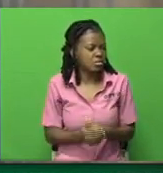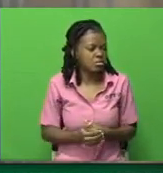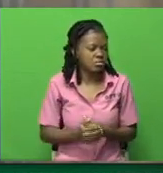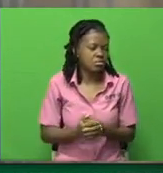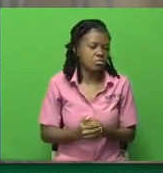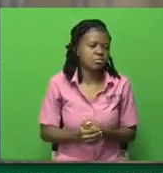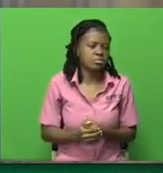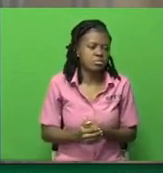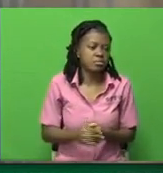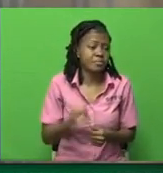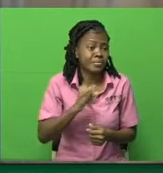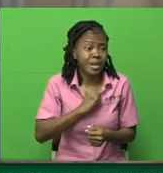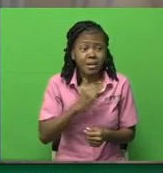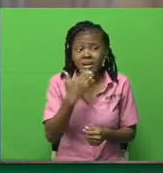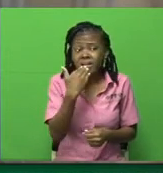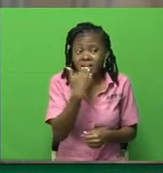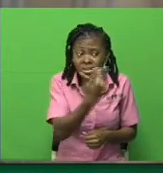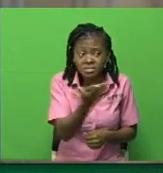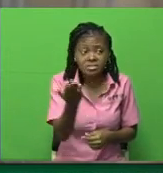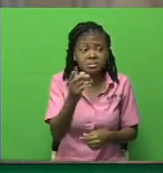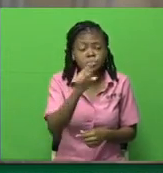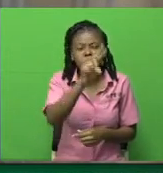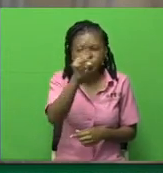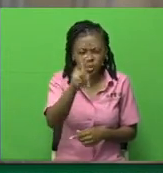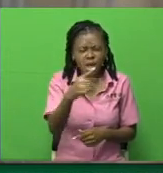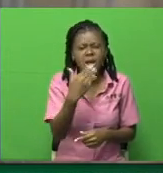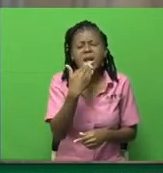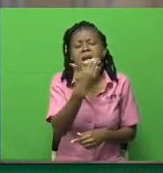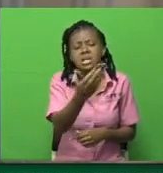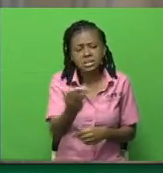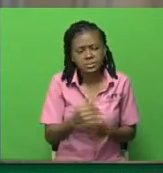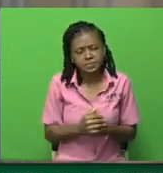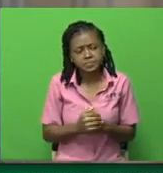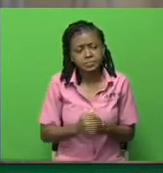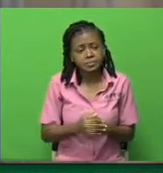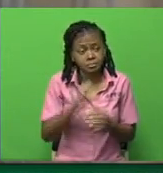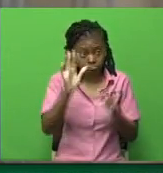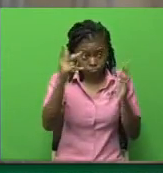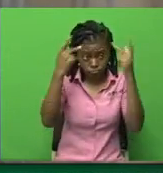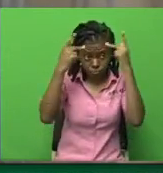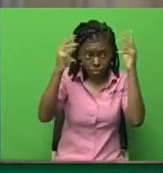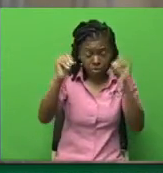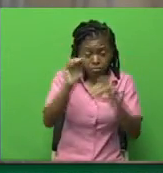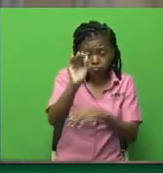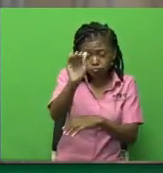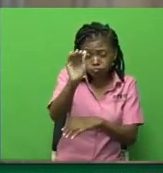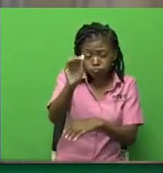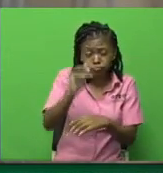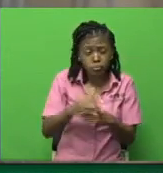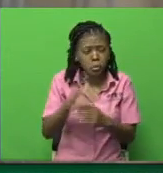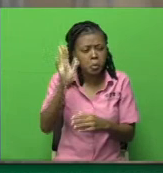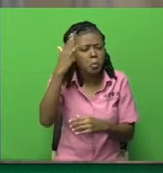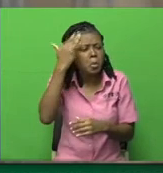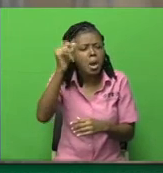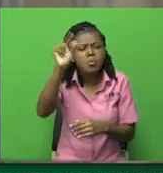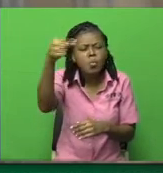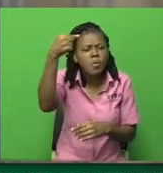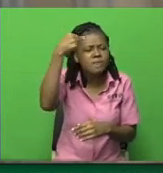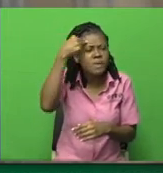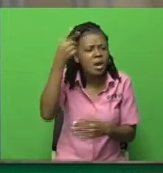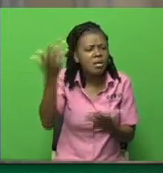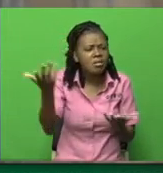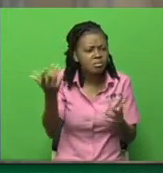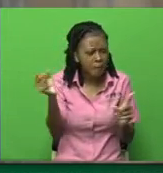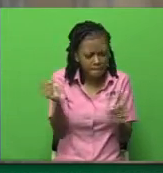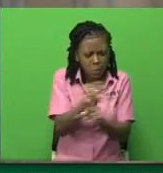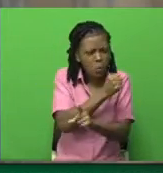I asked the question today prime minister why does your government brutalize the poor the poor